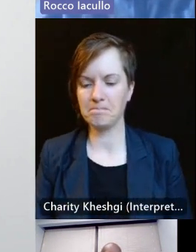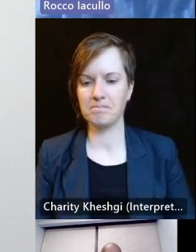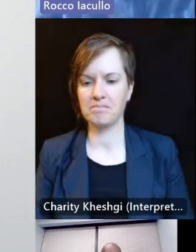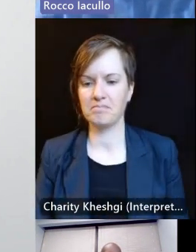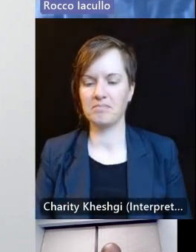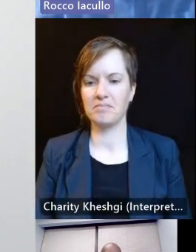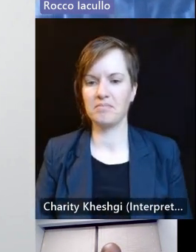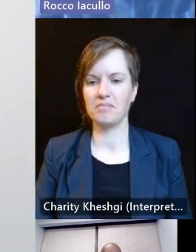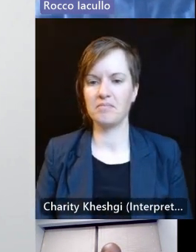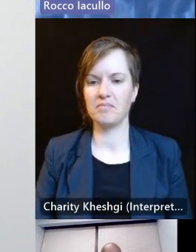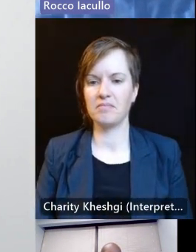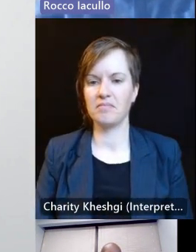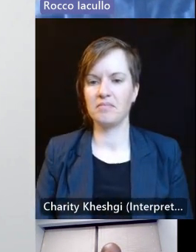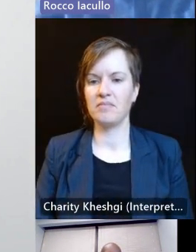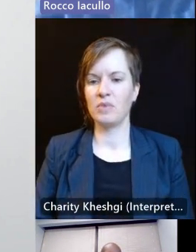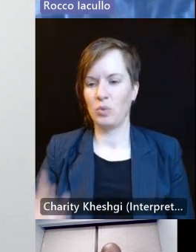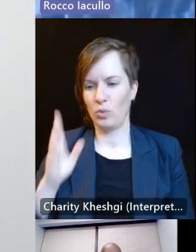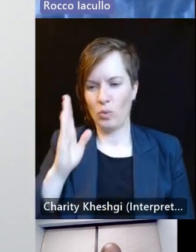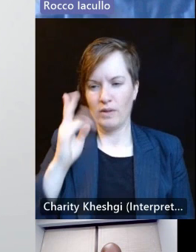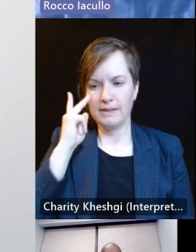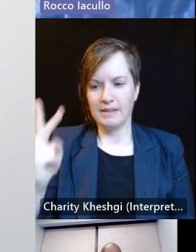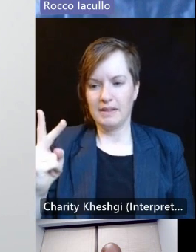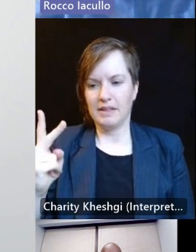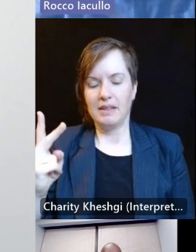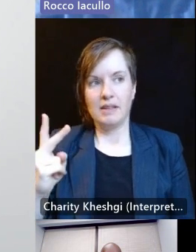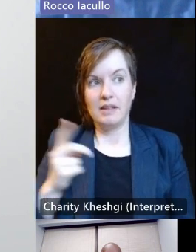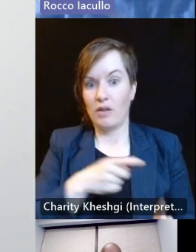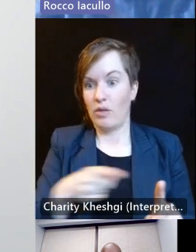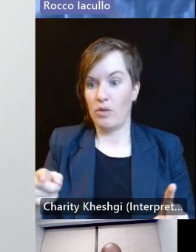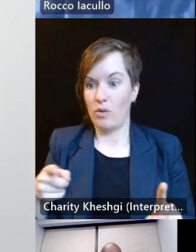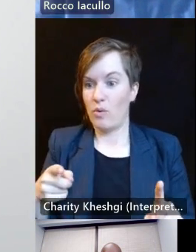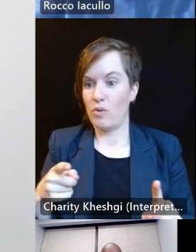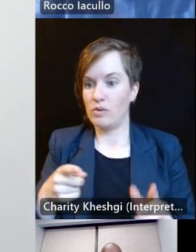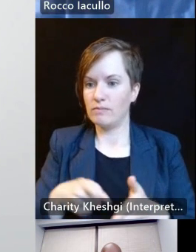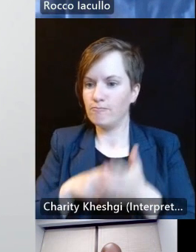apply to emergency preparedness programs.